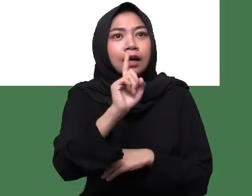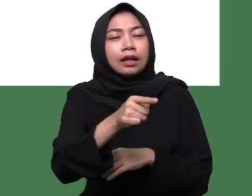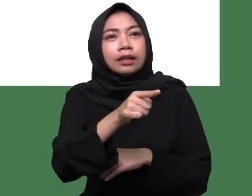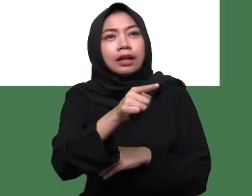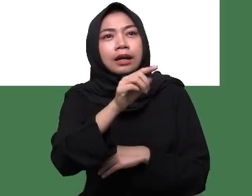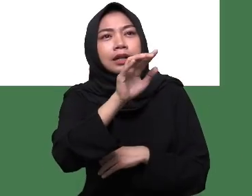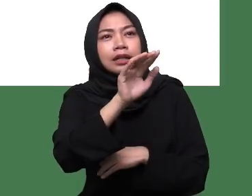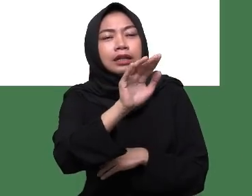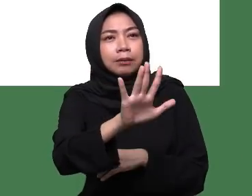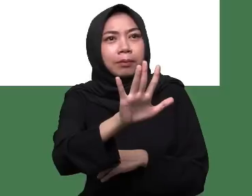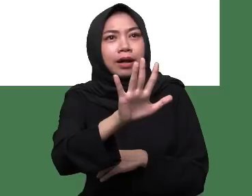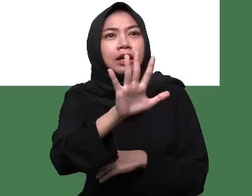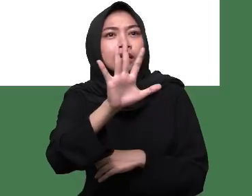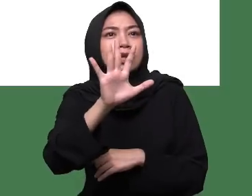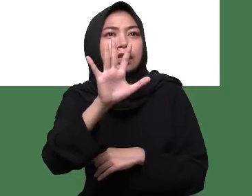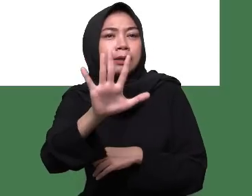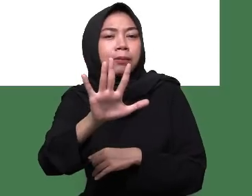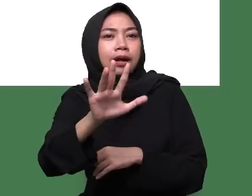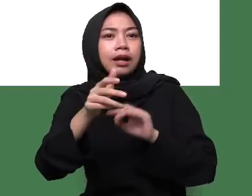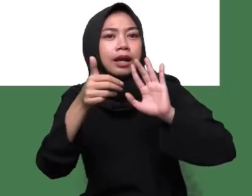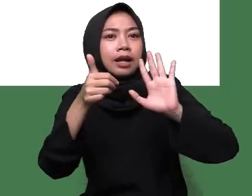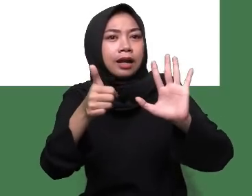556 FMD confirmed cases.